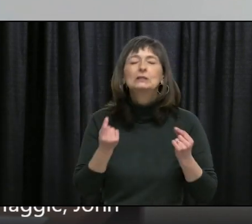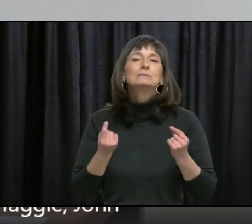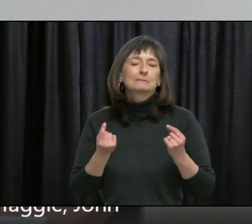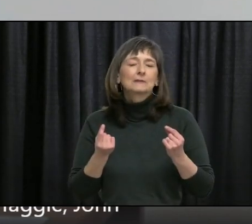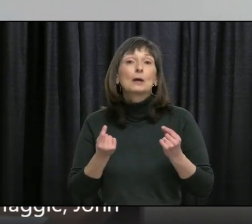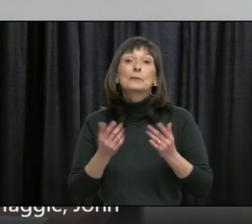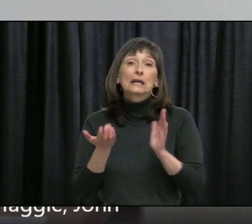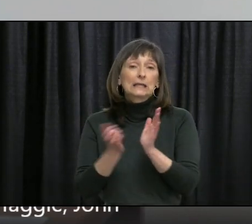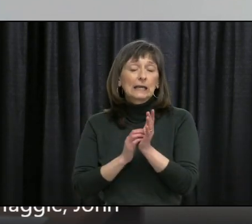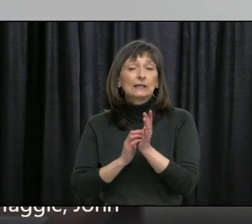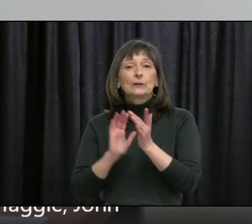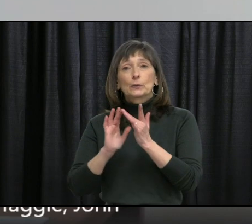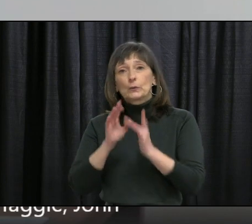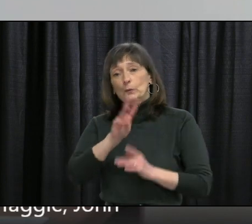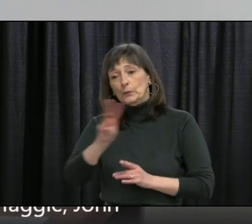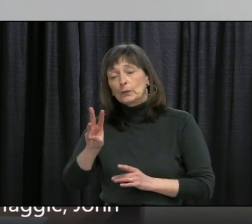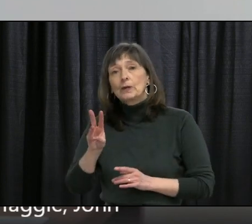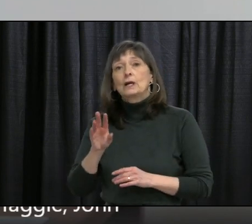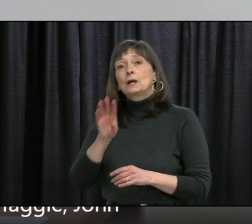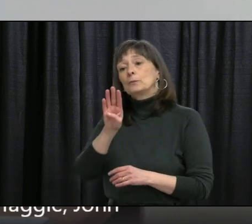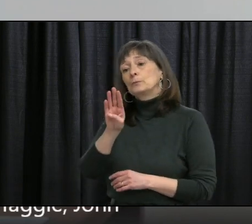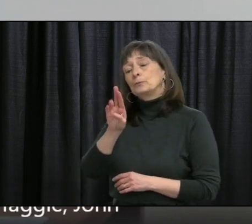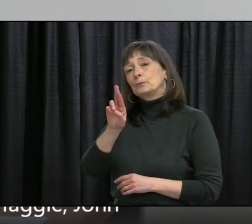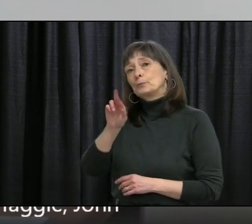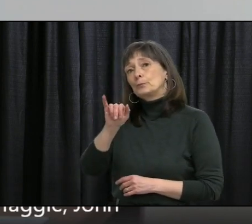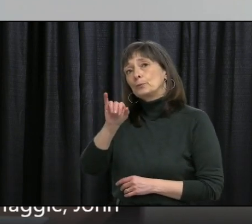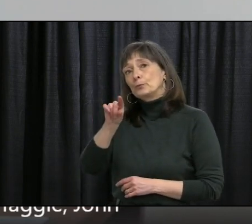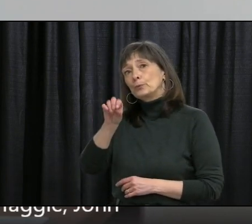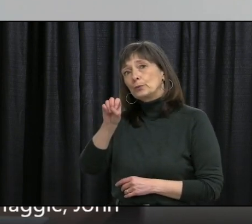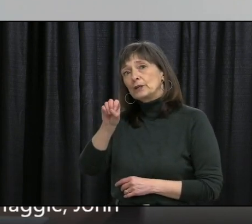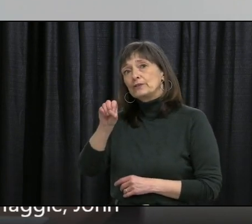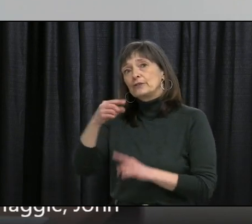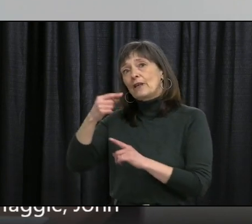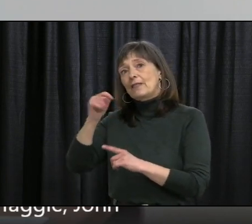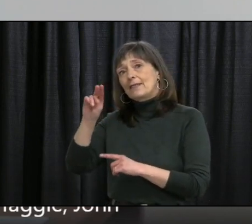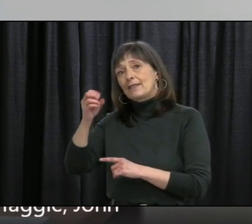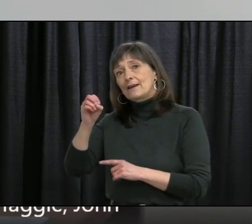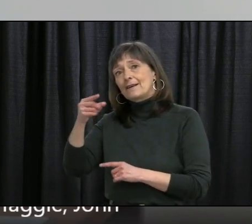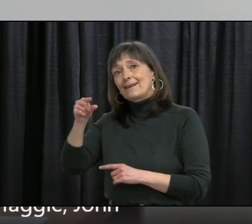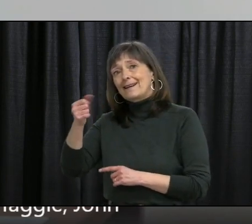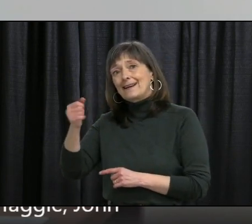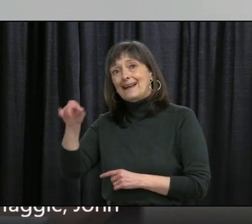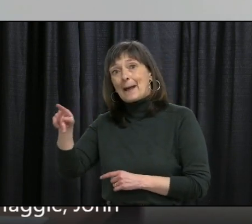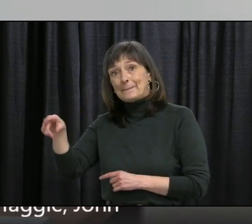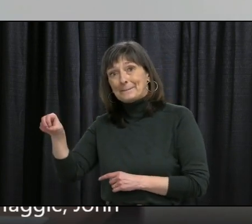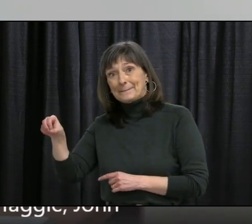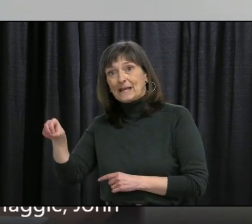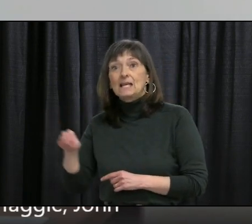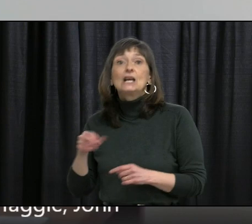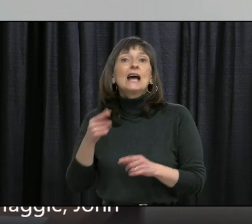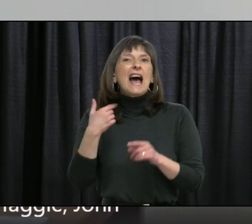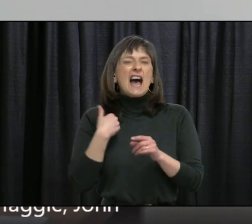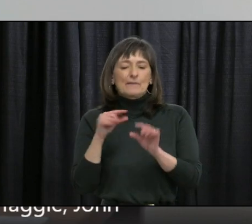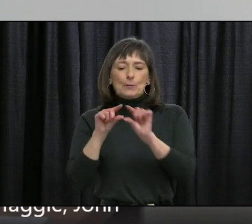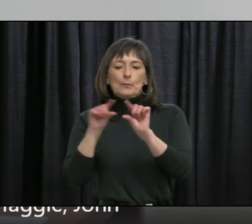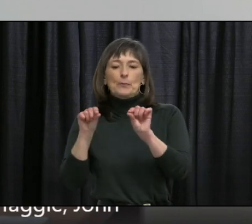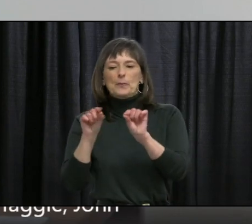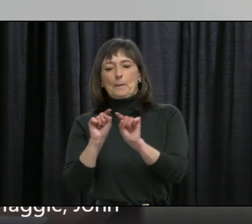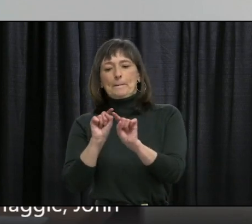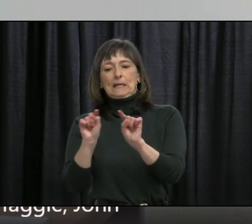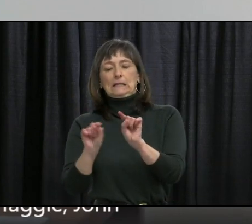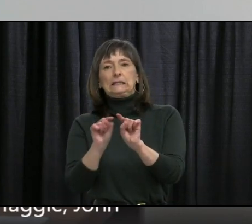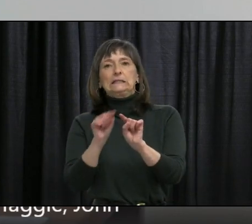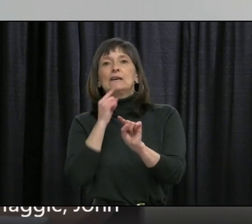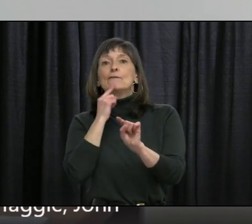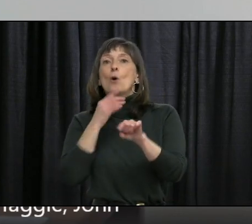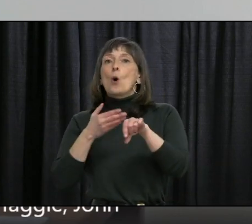Gap website, there is actually a button for those over the age of 18 called Check It Out NL. This has been there for some time,